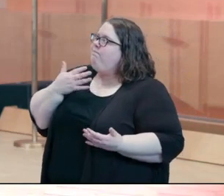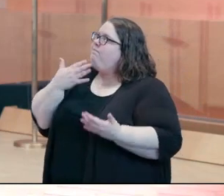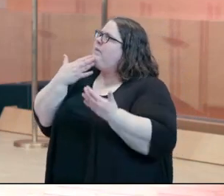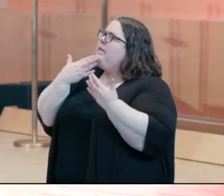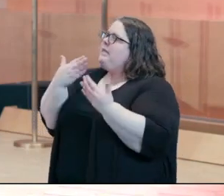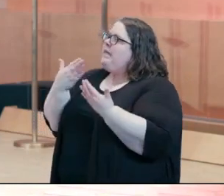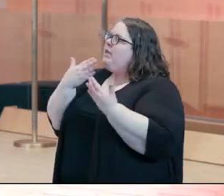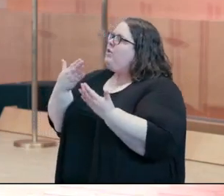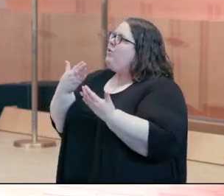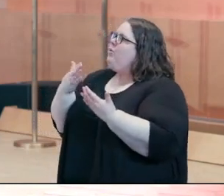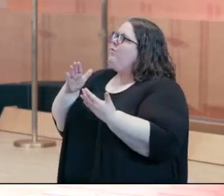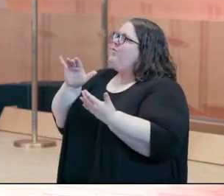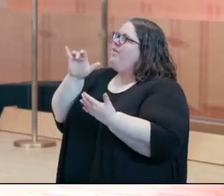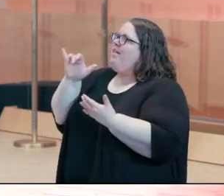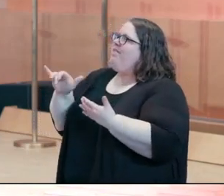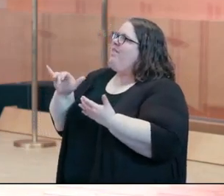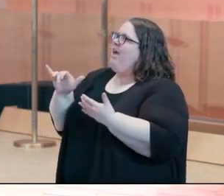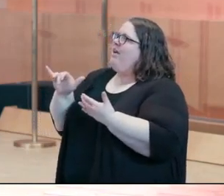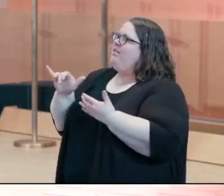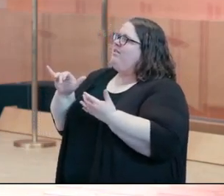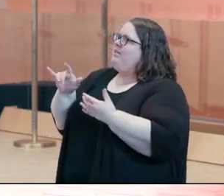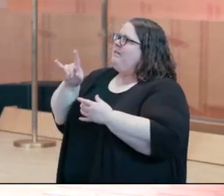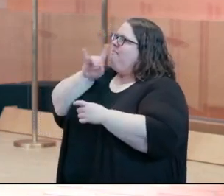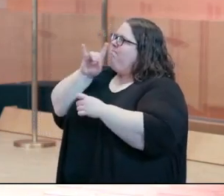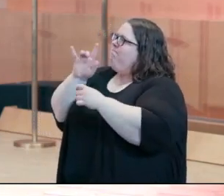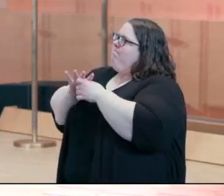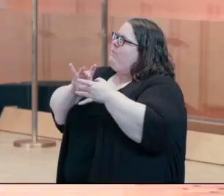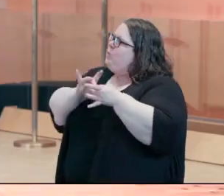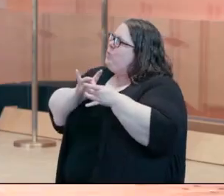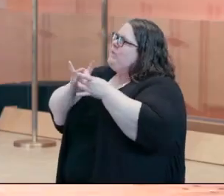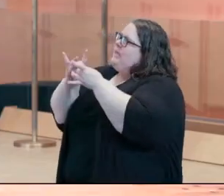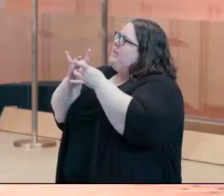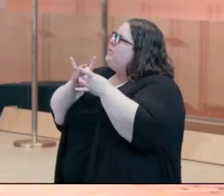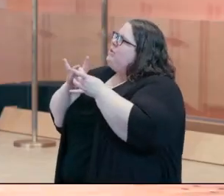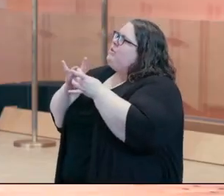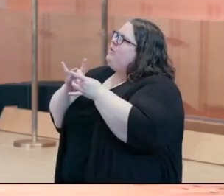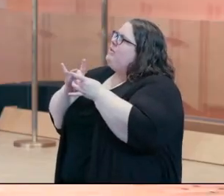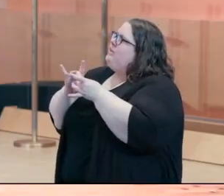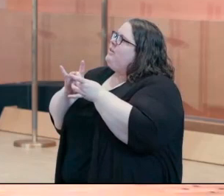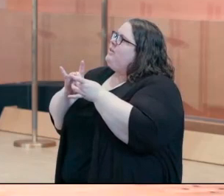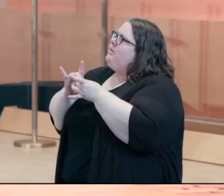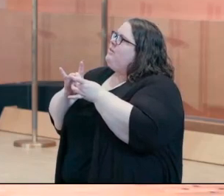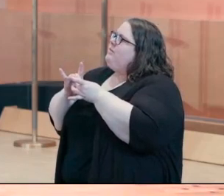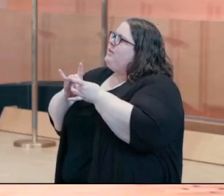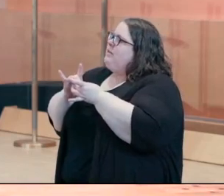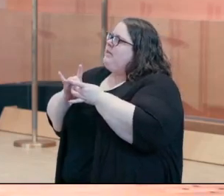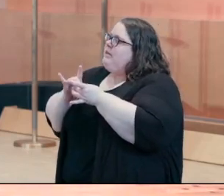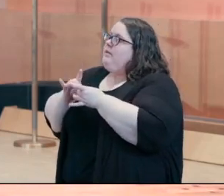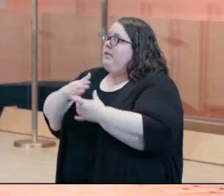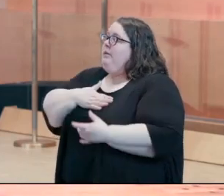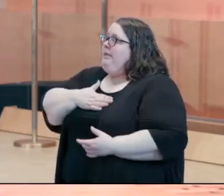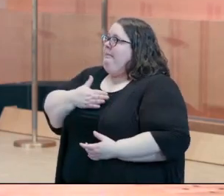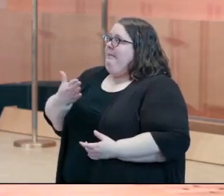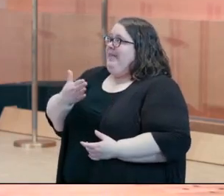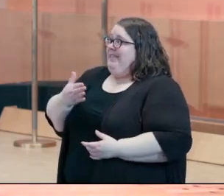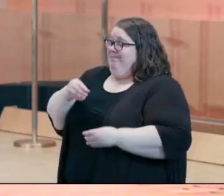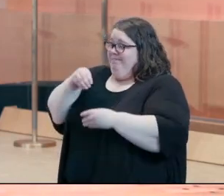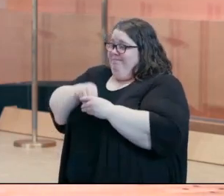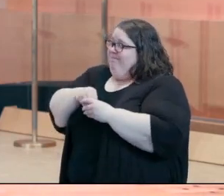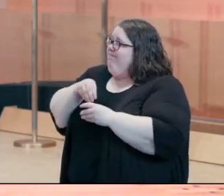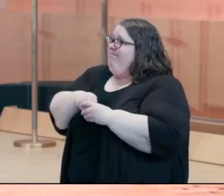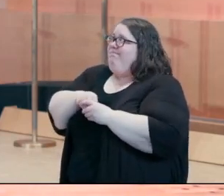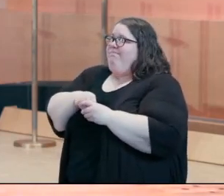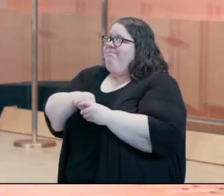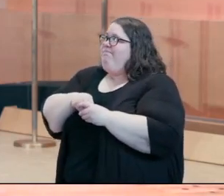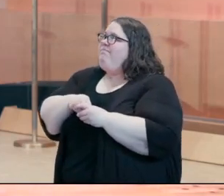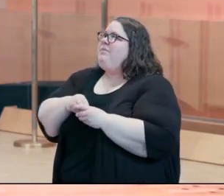for this covenant relationship you've brought us into. Lord, we'd all admit that down deep, we are yearning